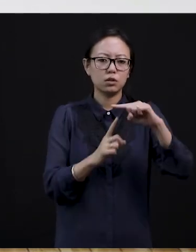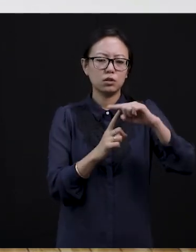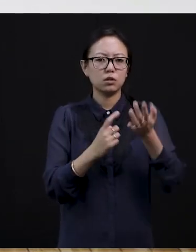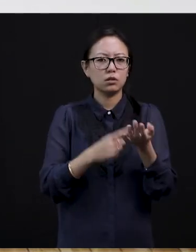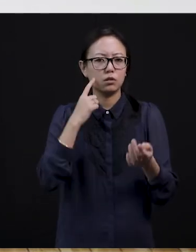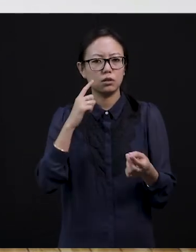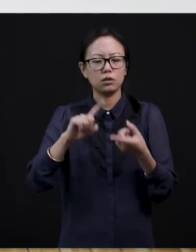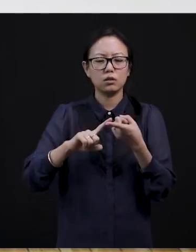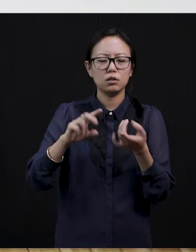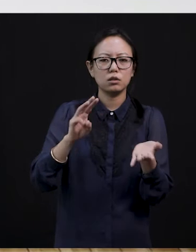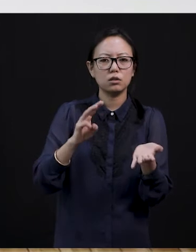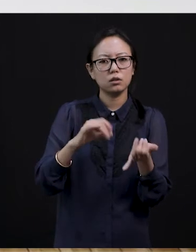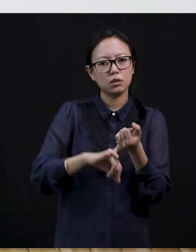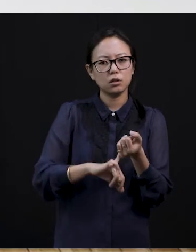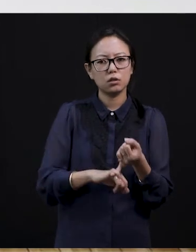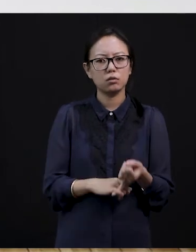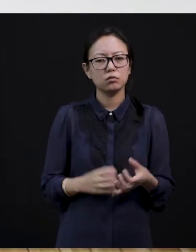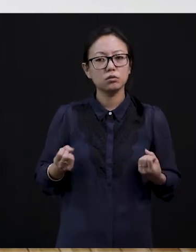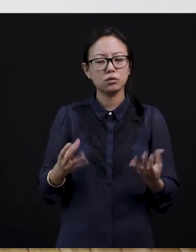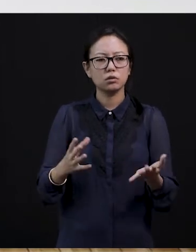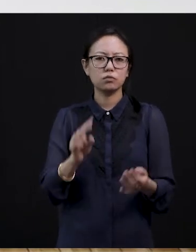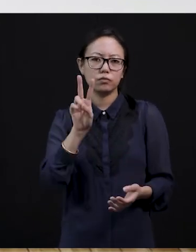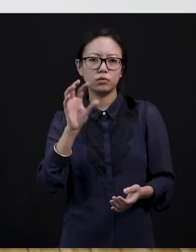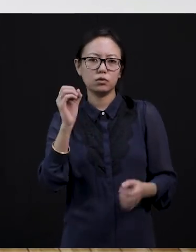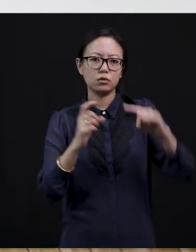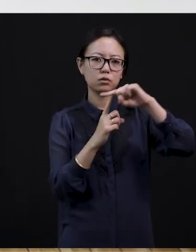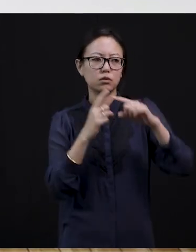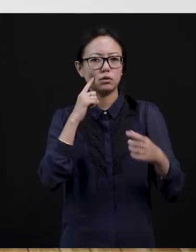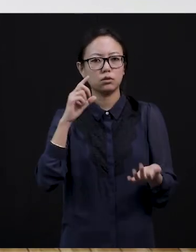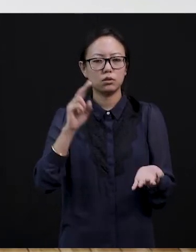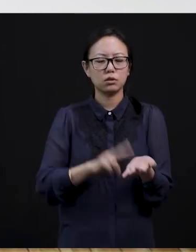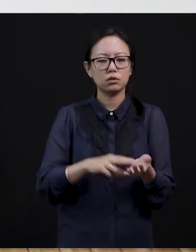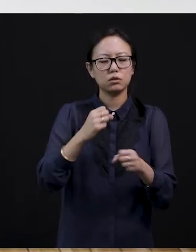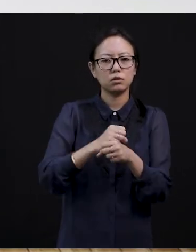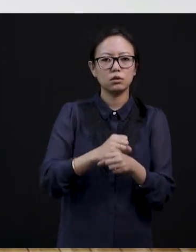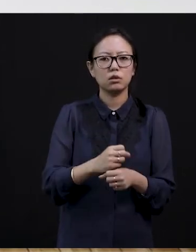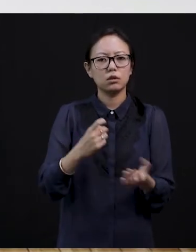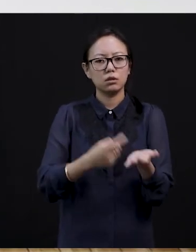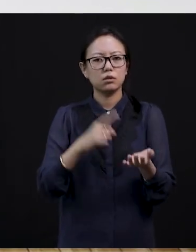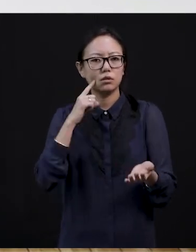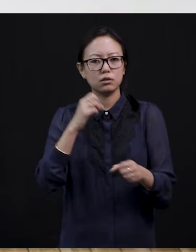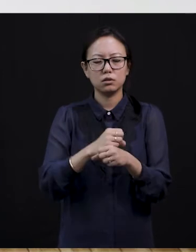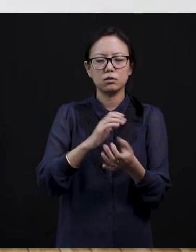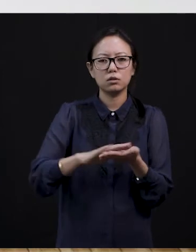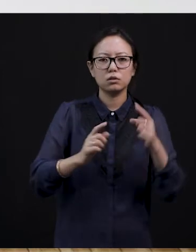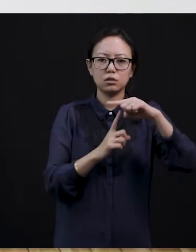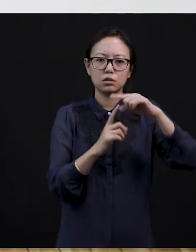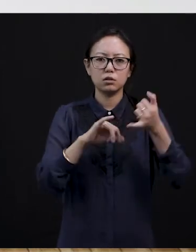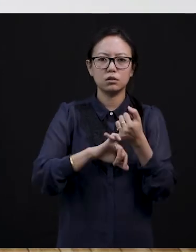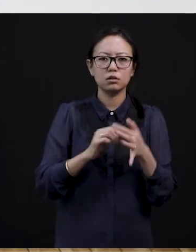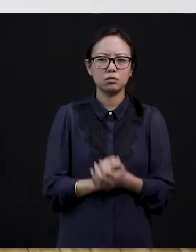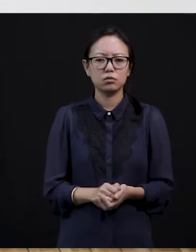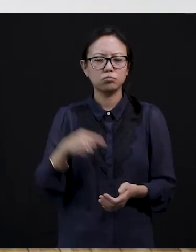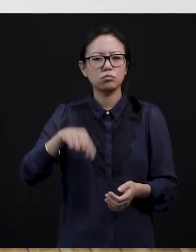Now, when the voting rights were introduced, not everybody, like now we have everybody who gets that voting right if you are 18 and